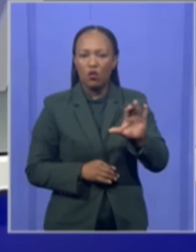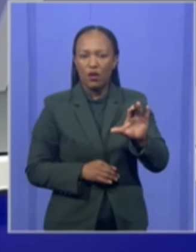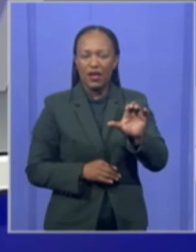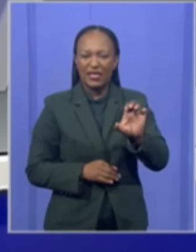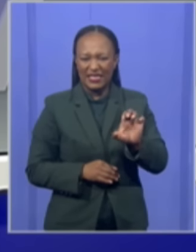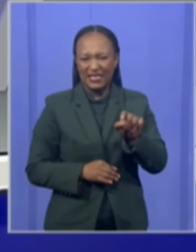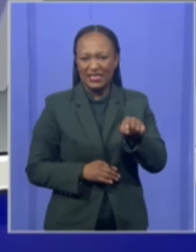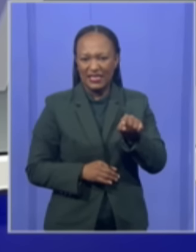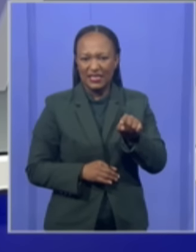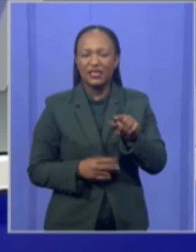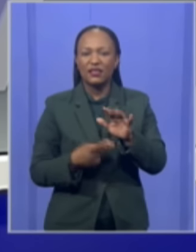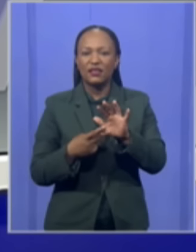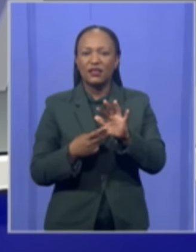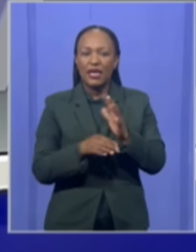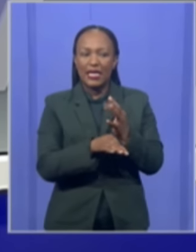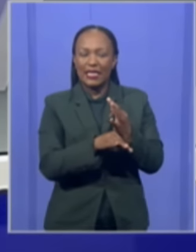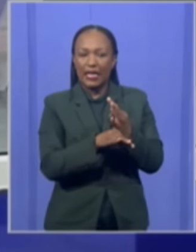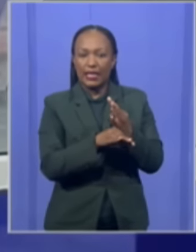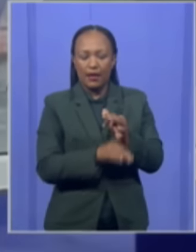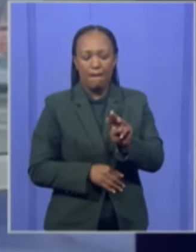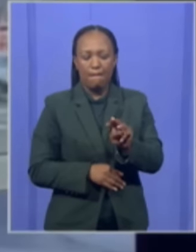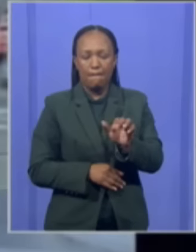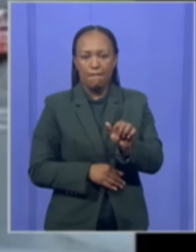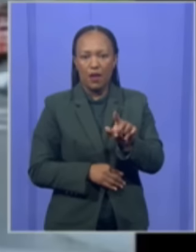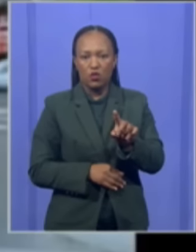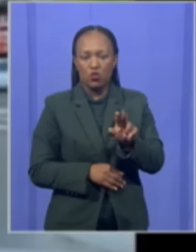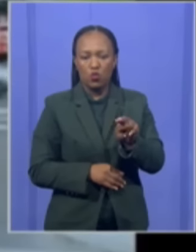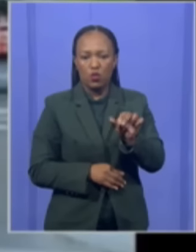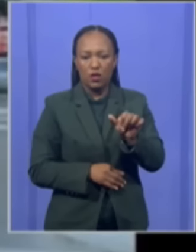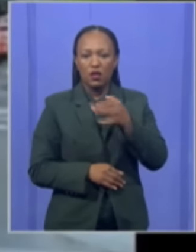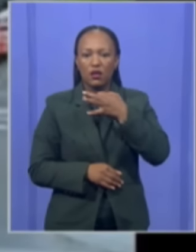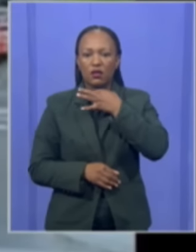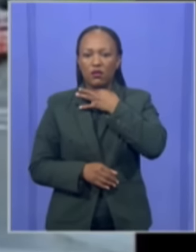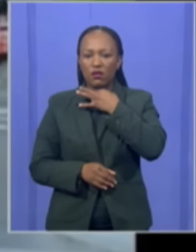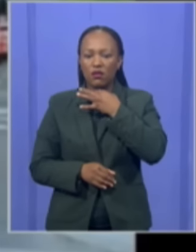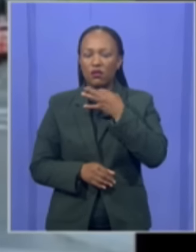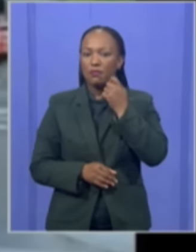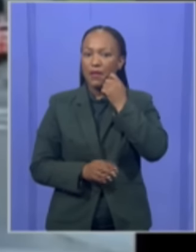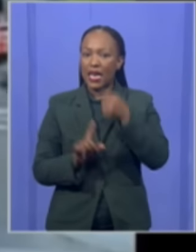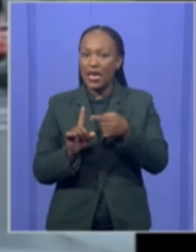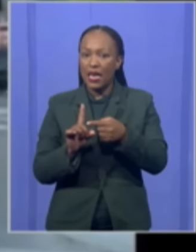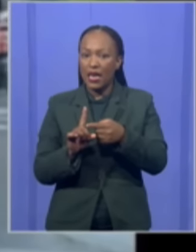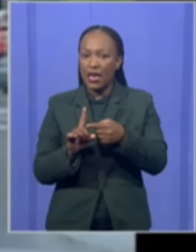tate Maduna a bolela taba gore ka se ja tlhapi a re monna o ana backbone.